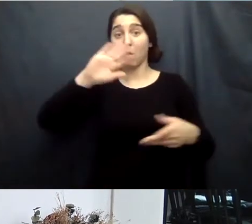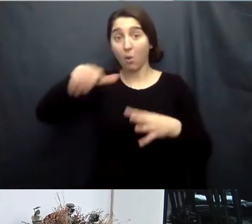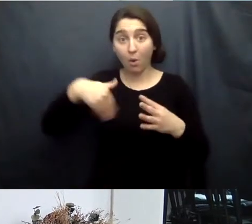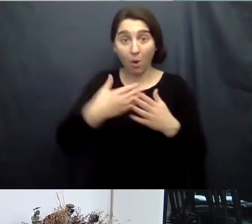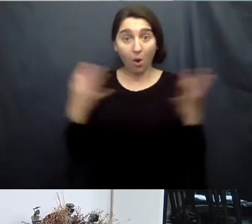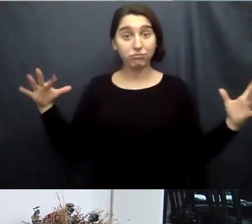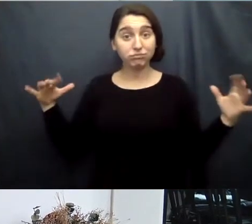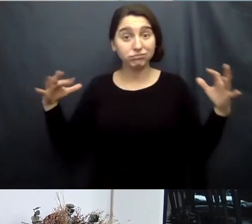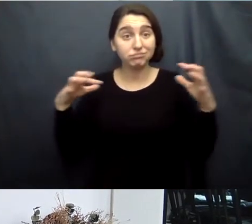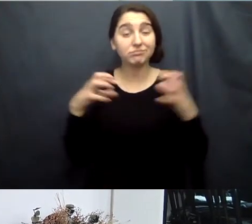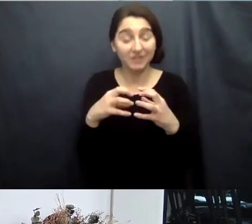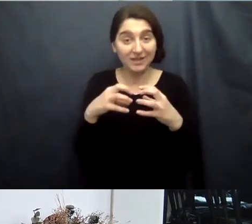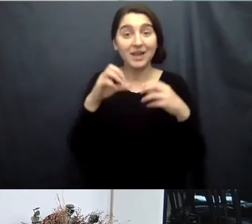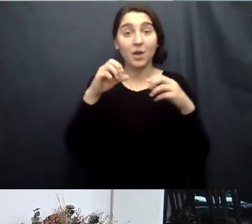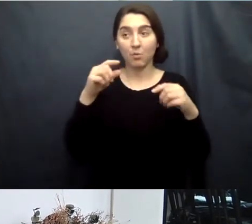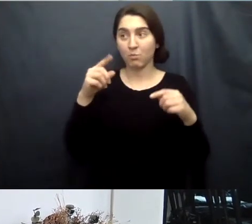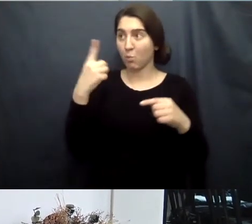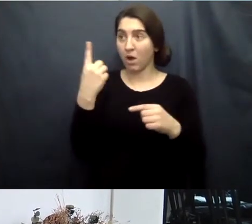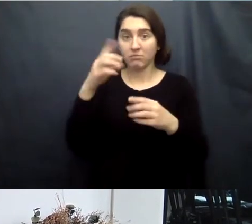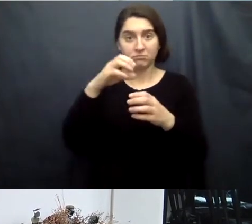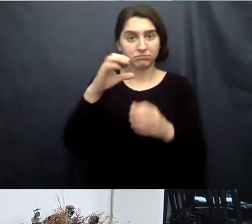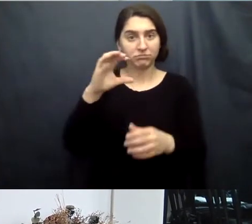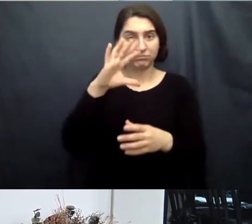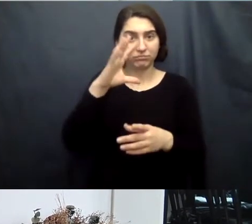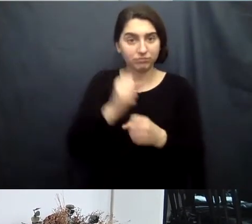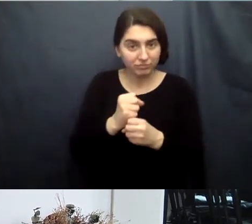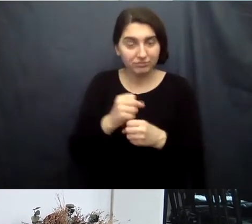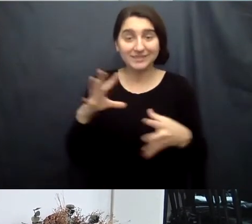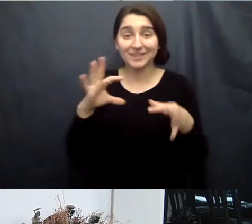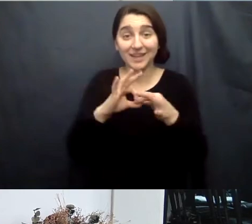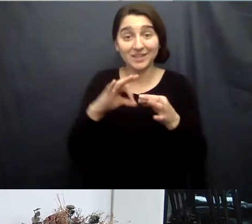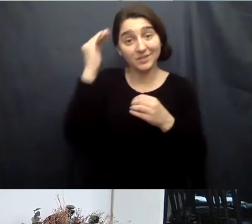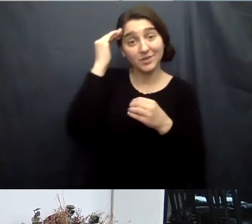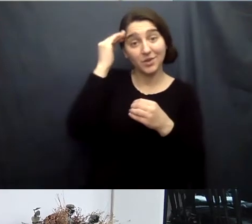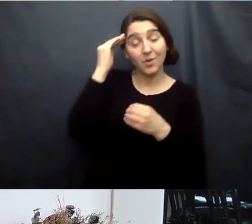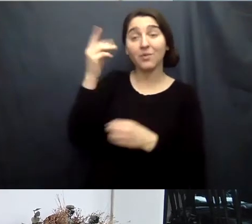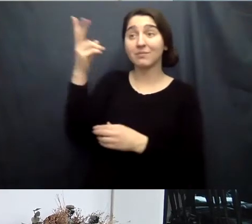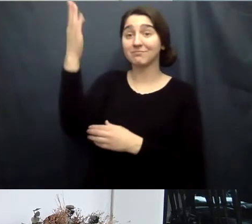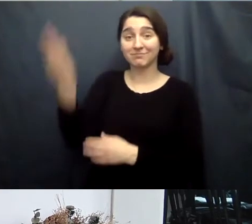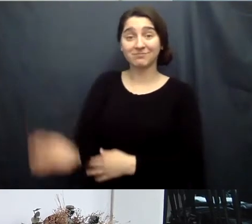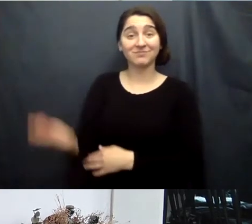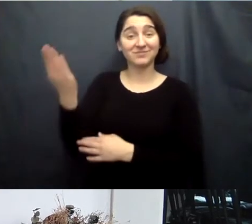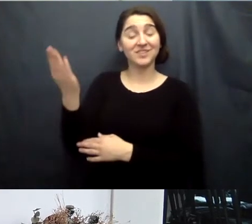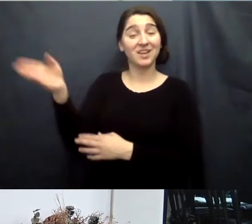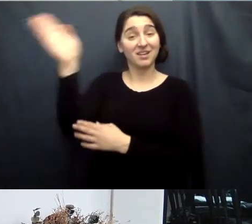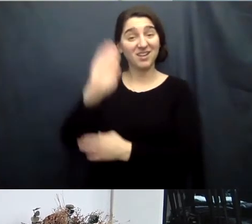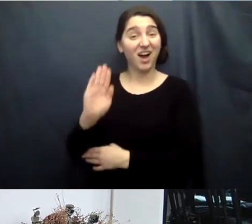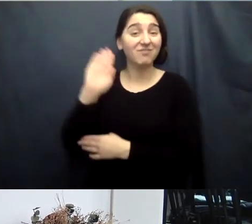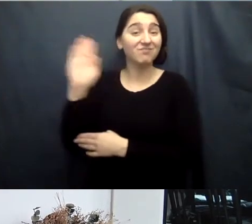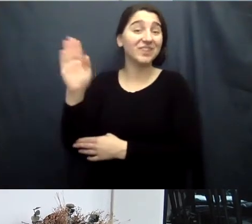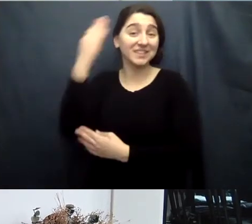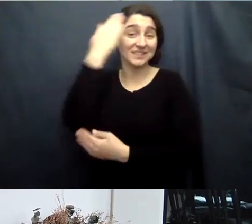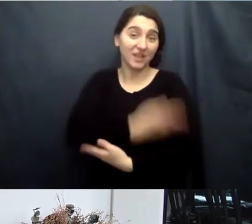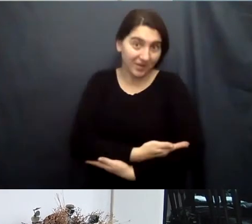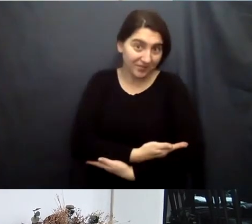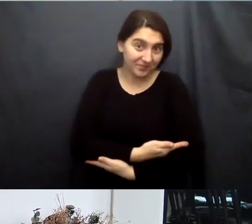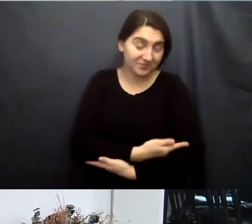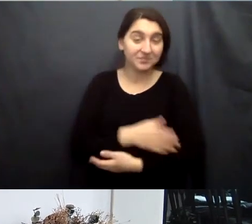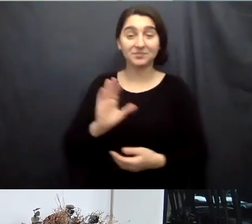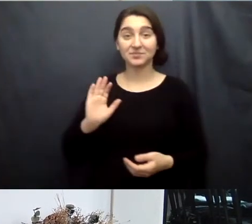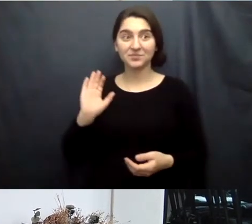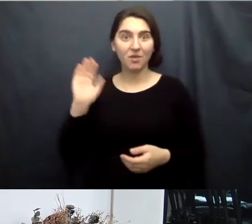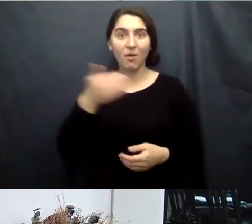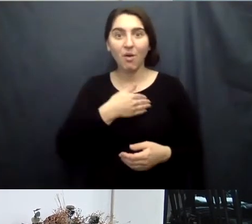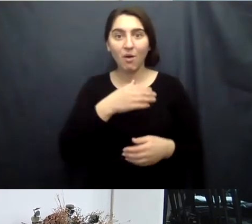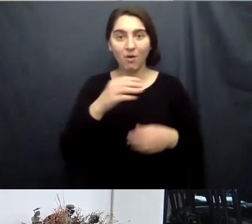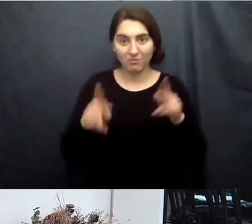Christ. And so it shall all come together to that oneness in our faith and in our knowledge of the Son of God. We